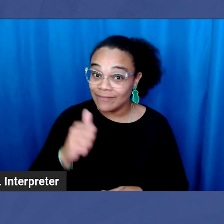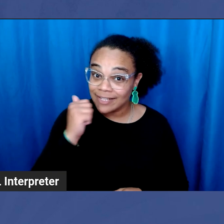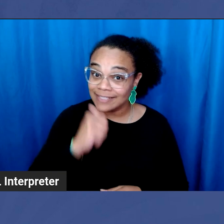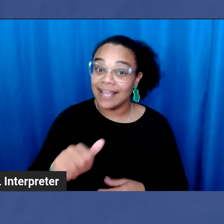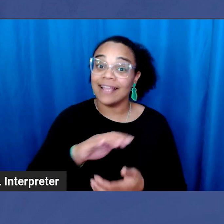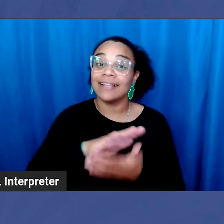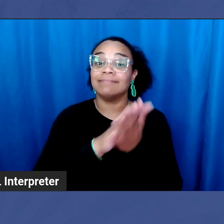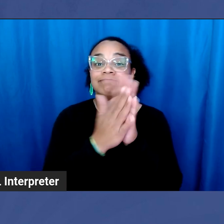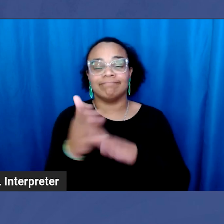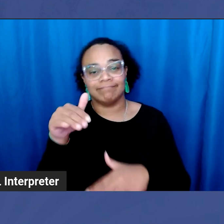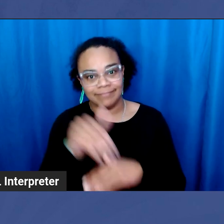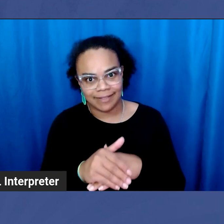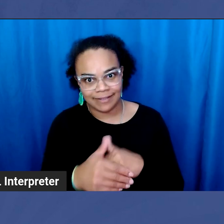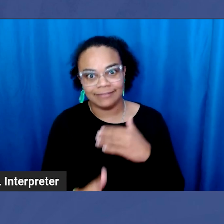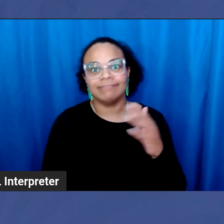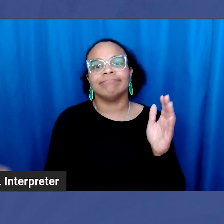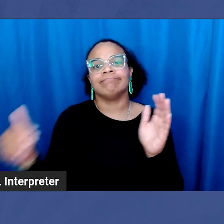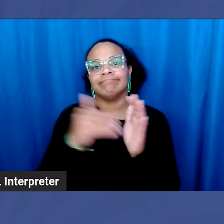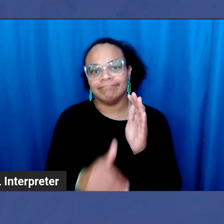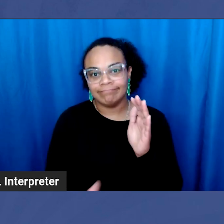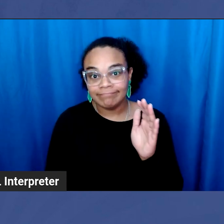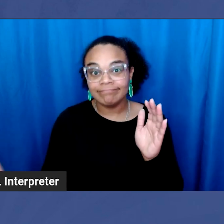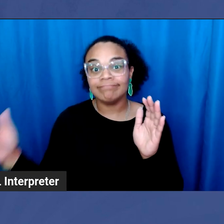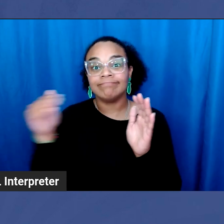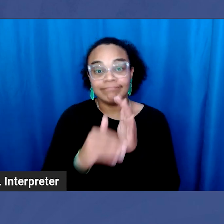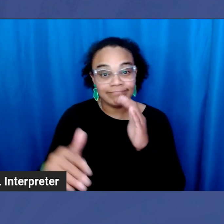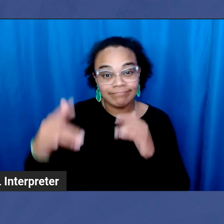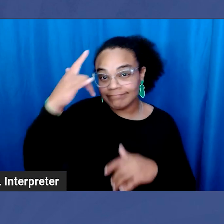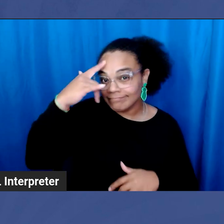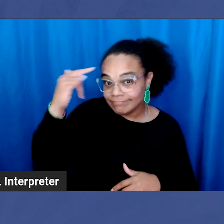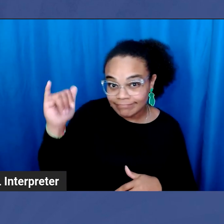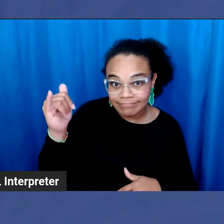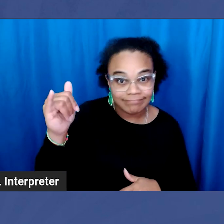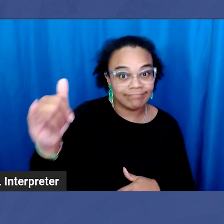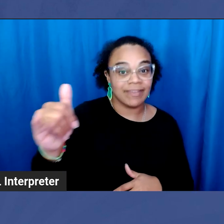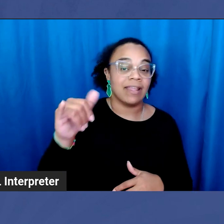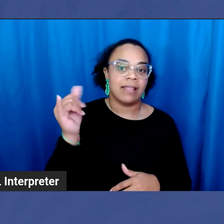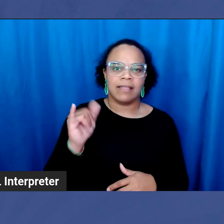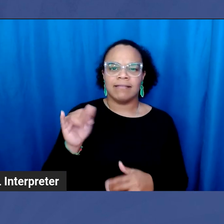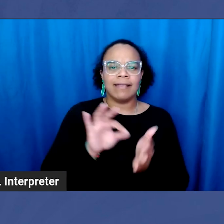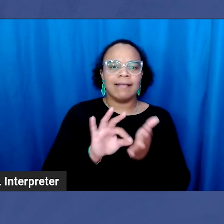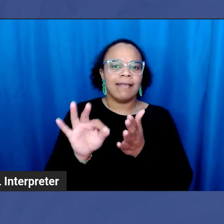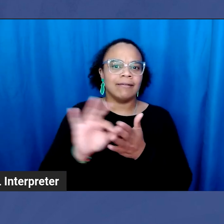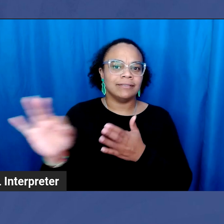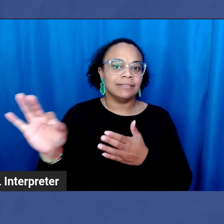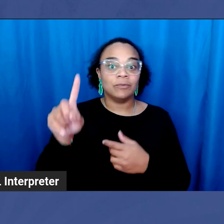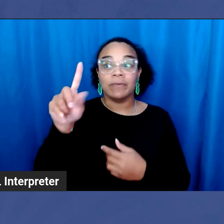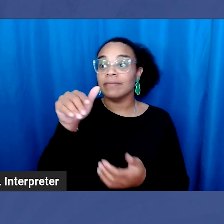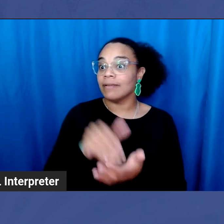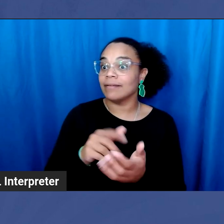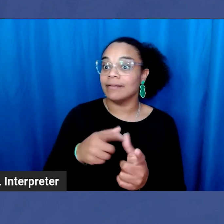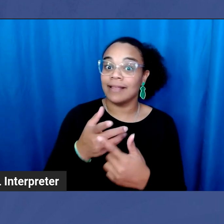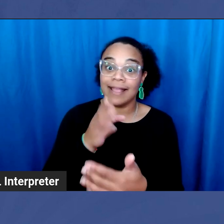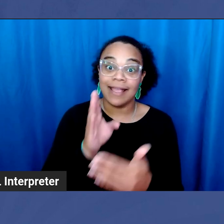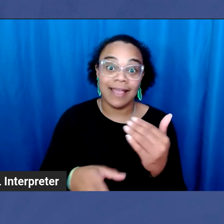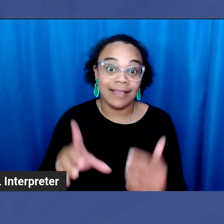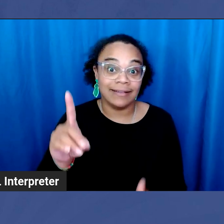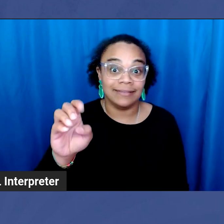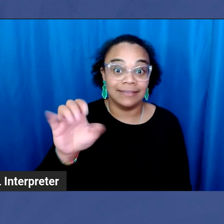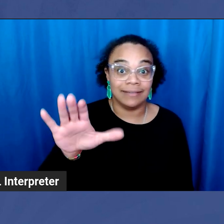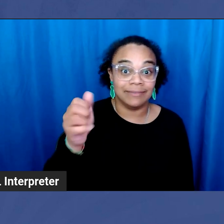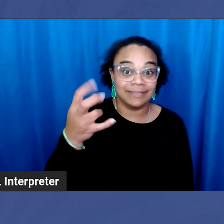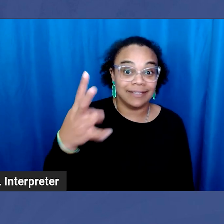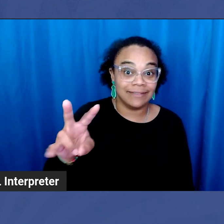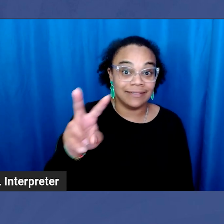into another and another. Infinity, like counting to 1,000, ending on December